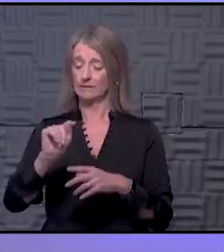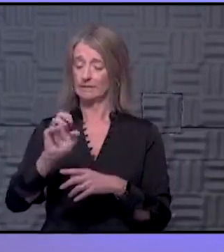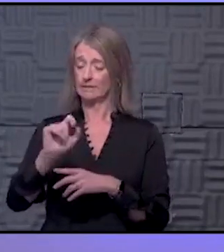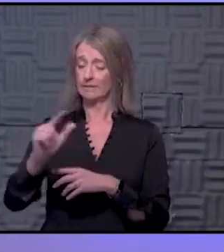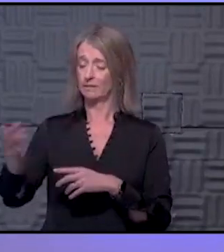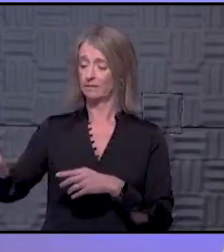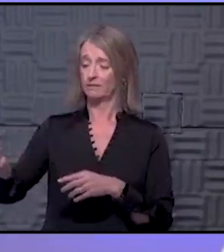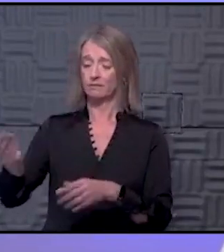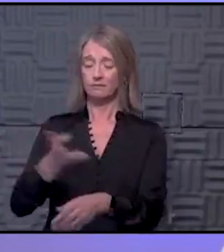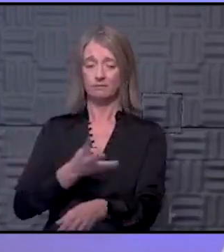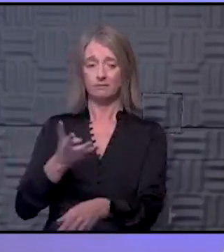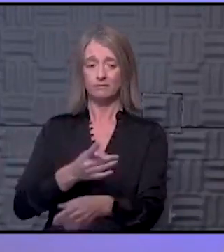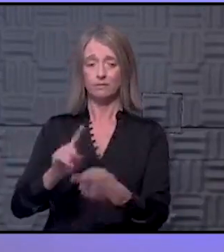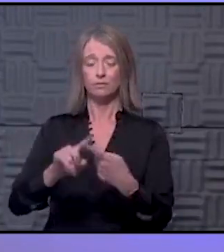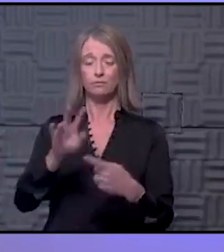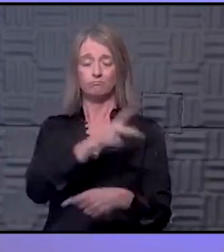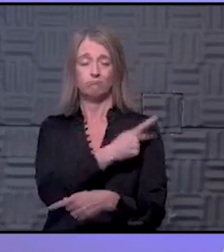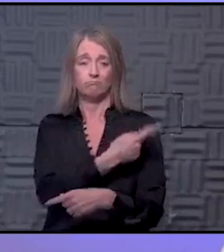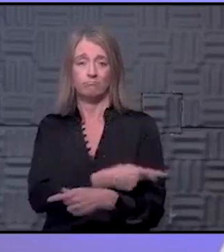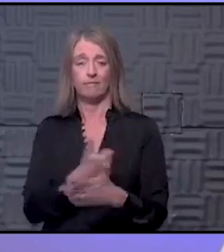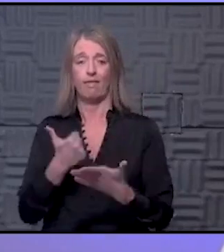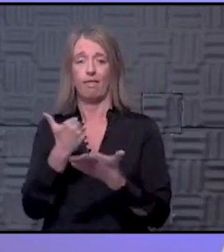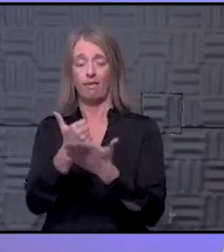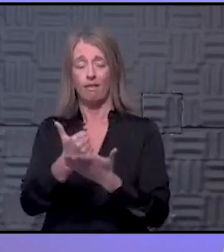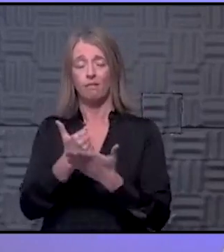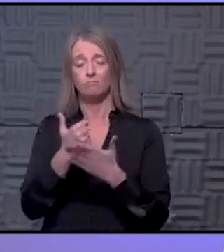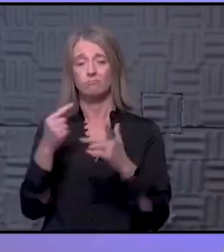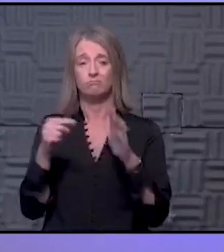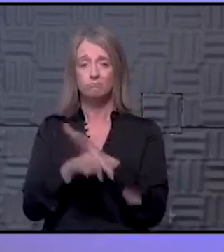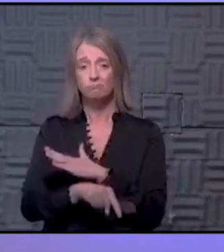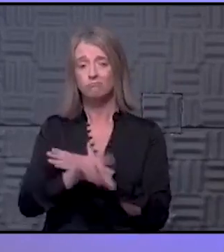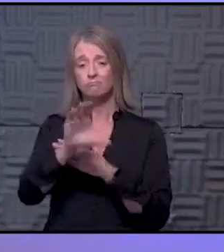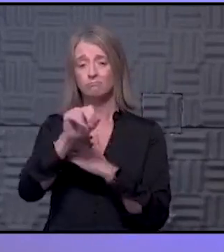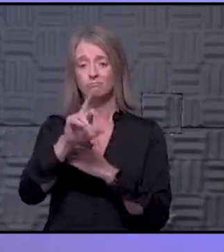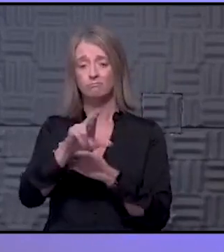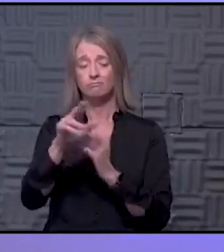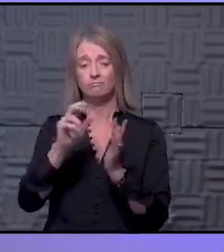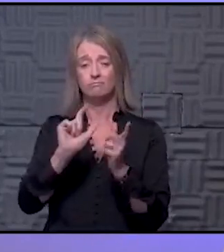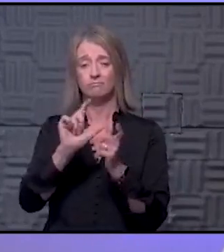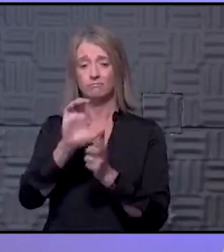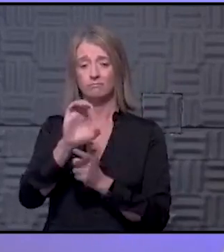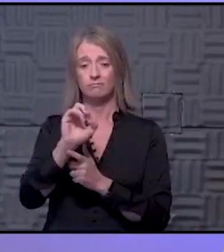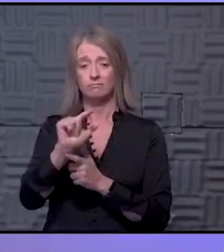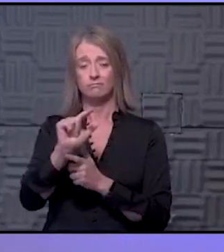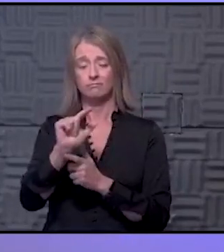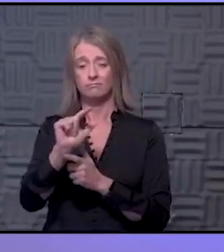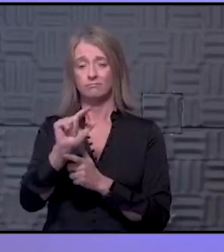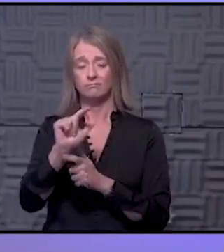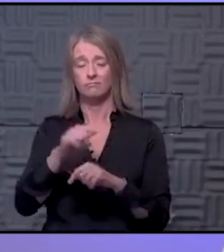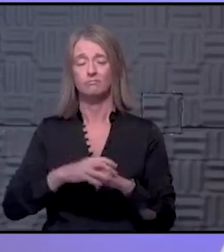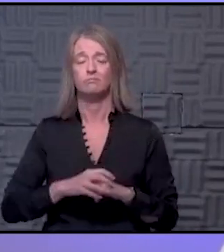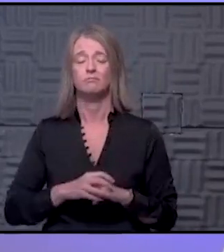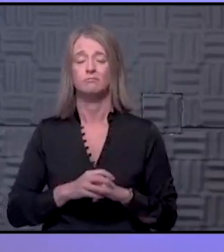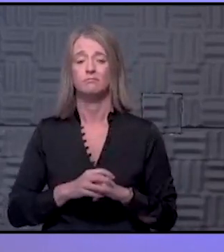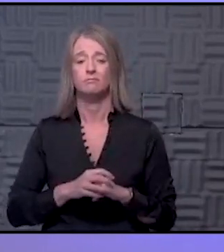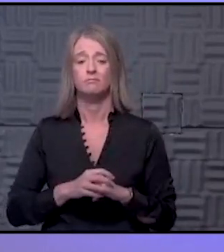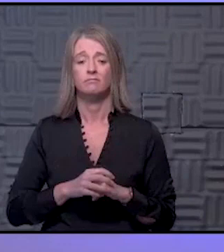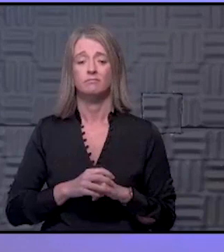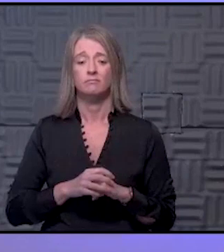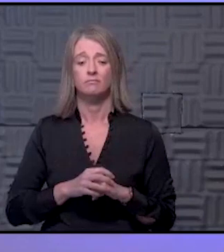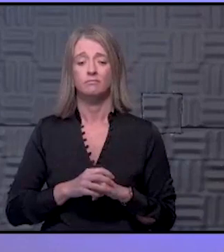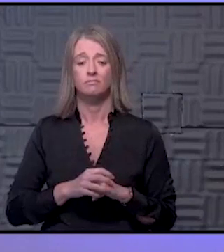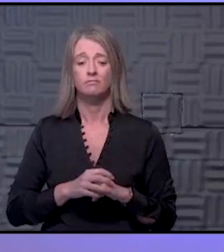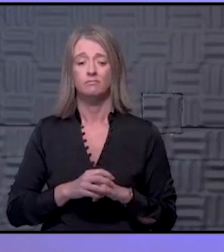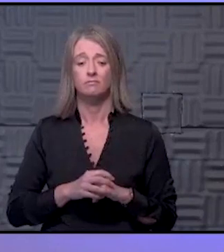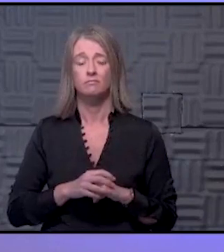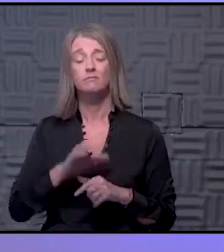the cancer cells. And by attaching to the cancer cells, producing cytokines, which is toxic to the cancer cells and causing